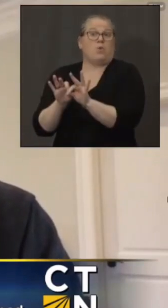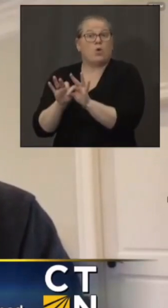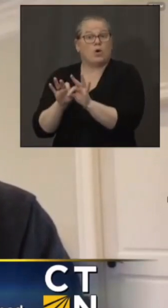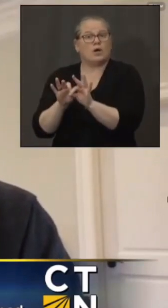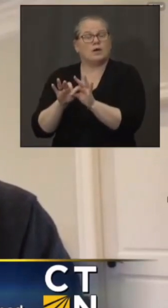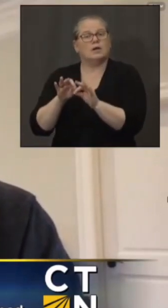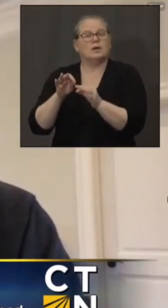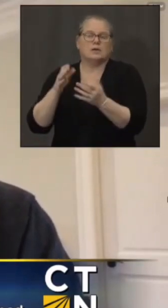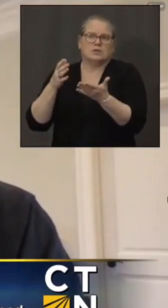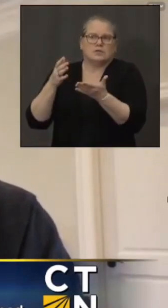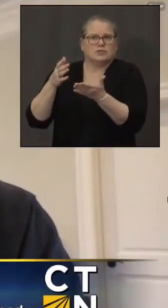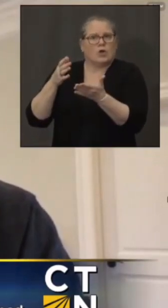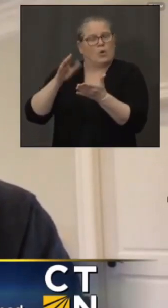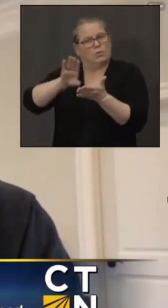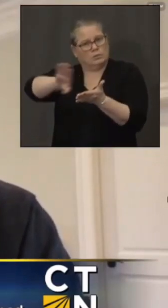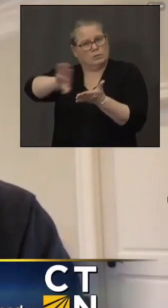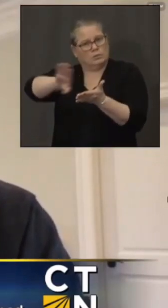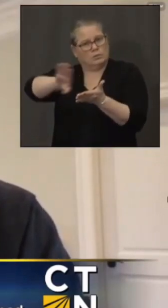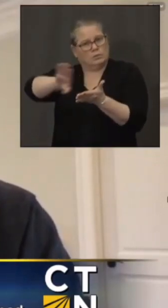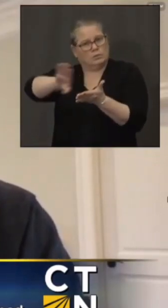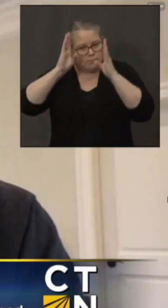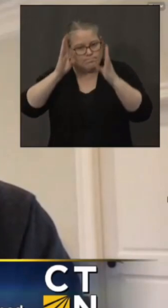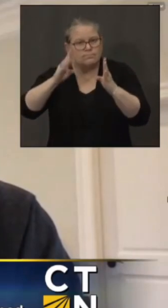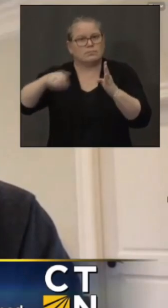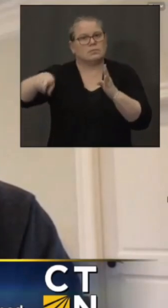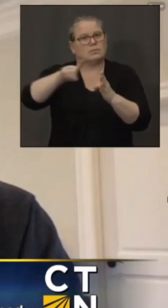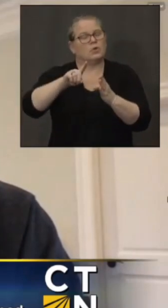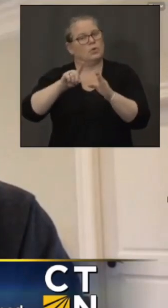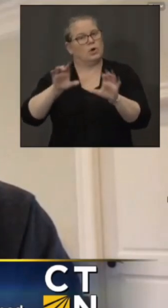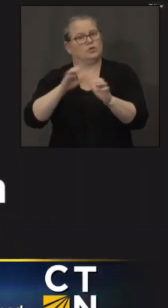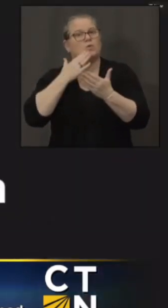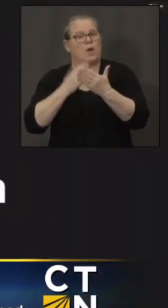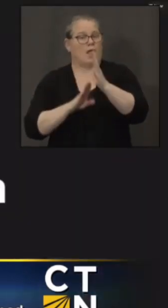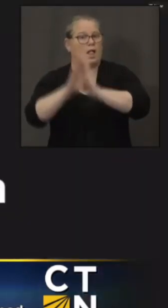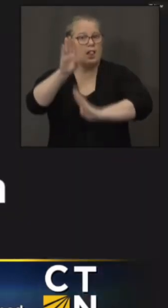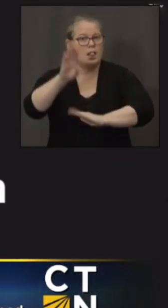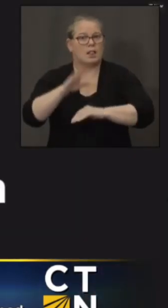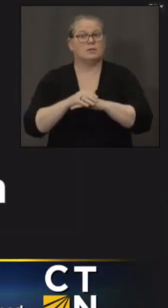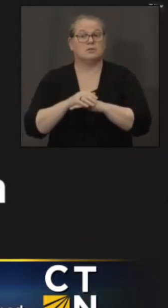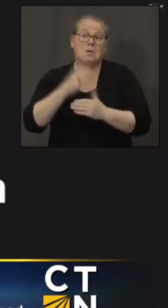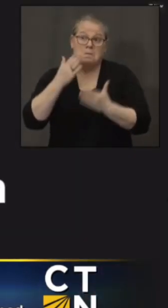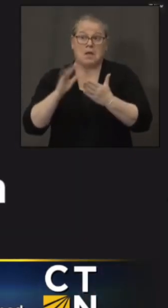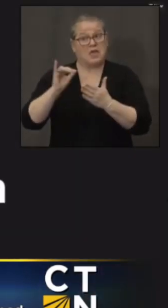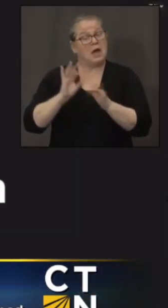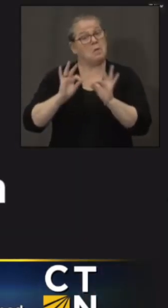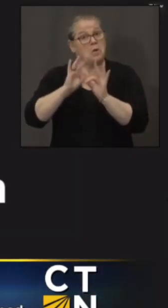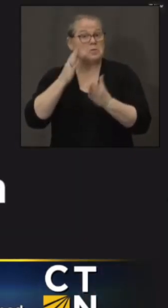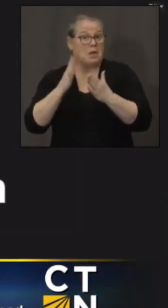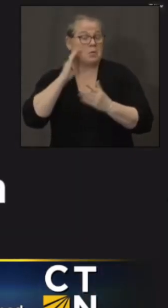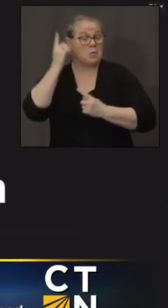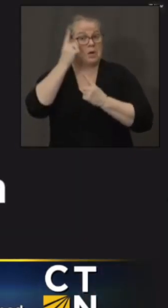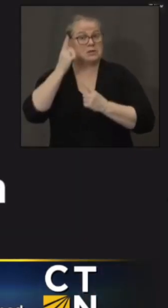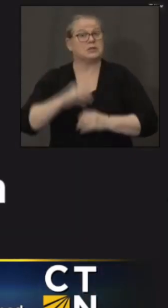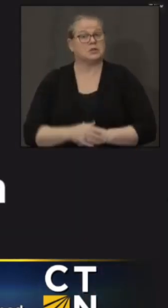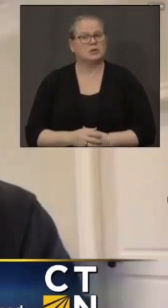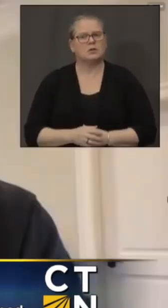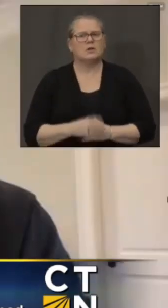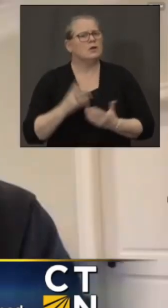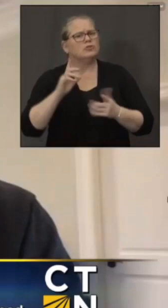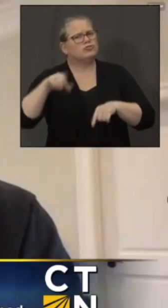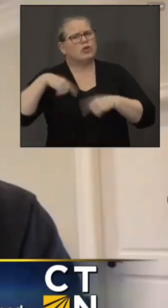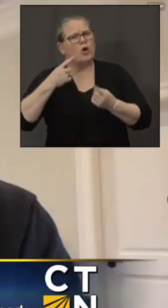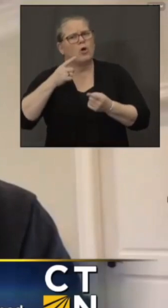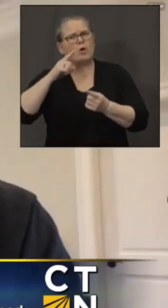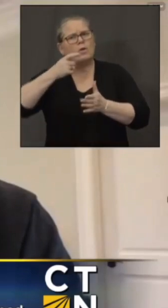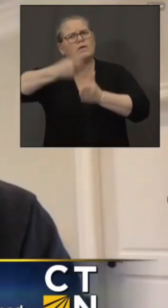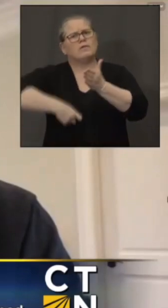ideas, please send them my way into the governor's office and we'll consider it. So far, where has the fine money gone? So far, there's